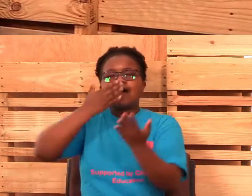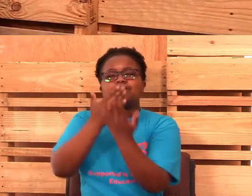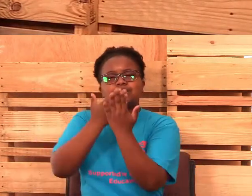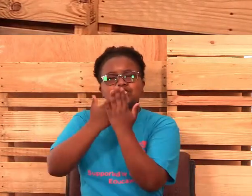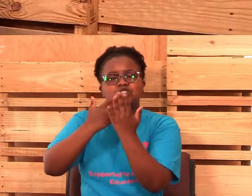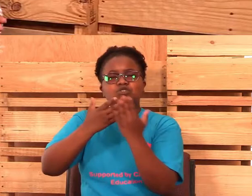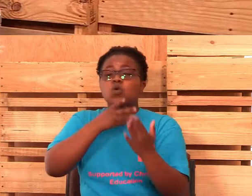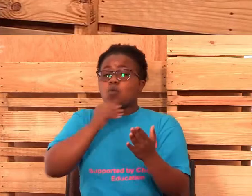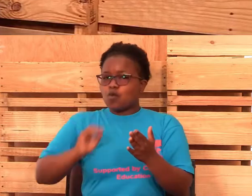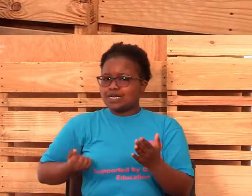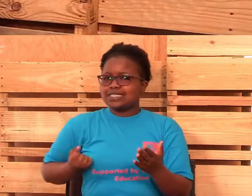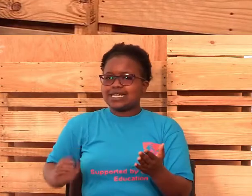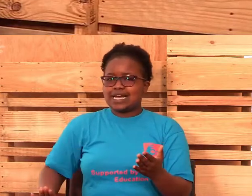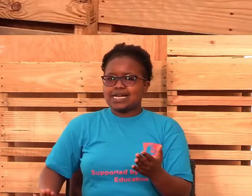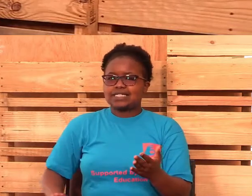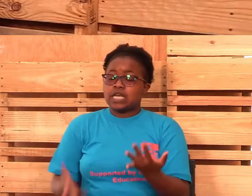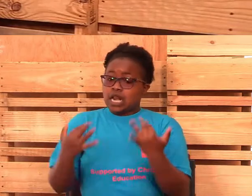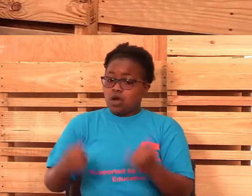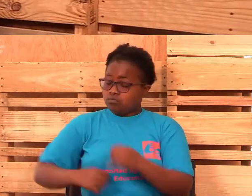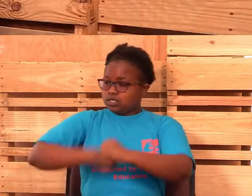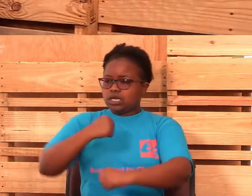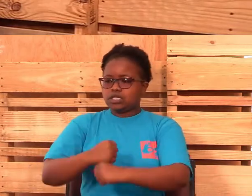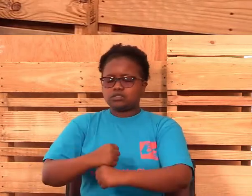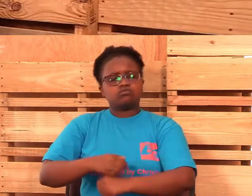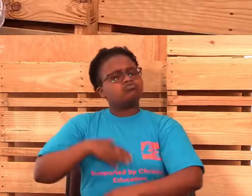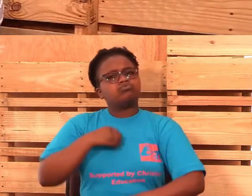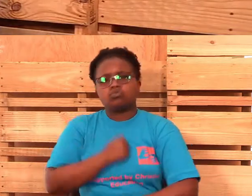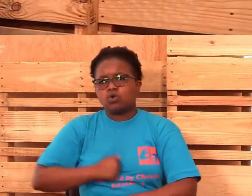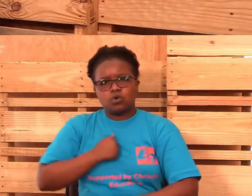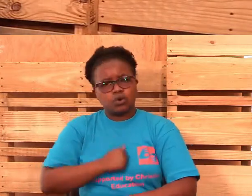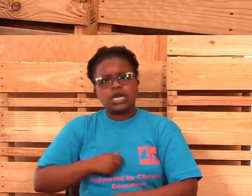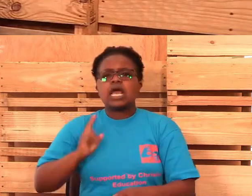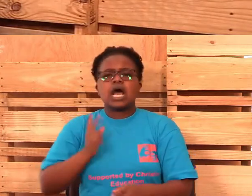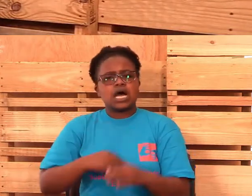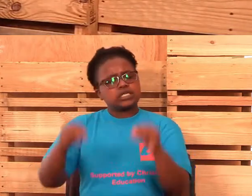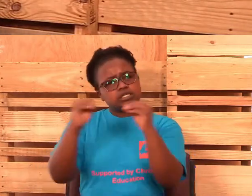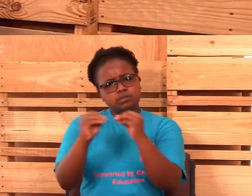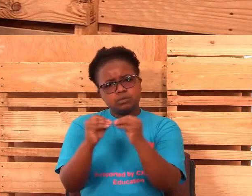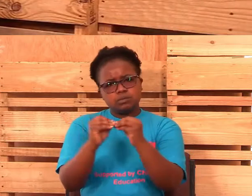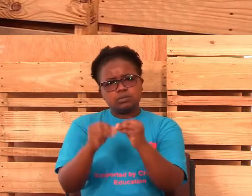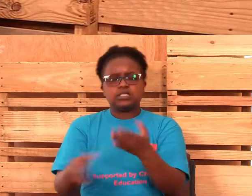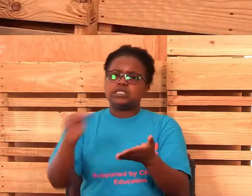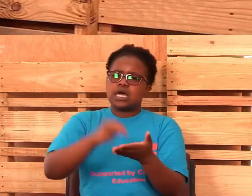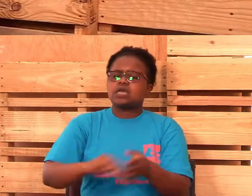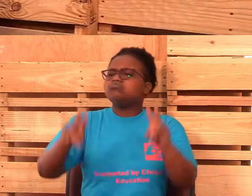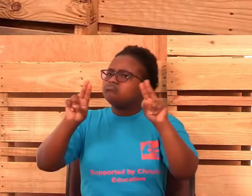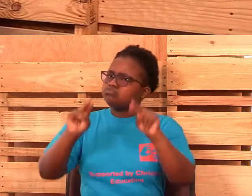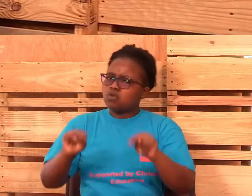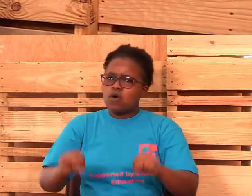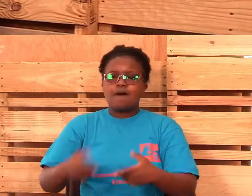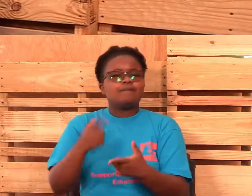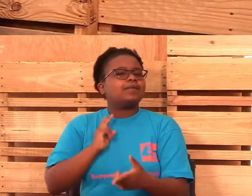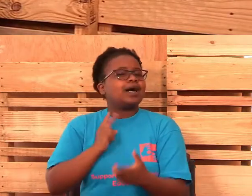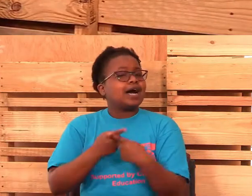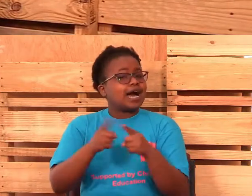whole of this year, almost the whole of year, we've not been together. We've only been meeting virtually, but we really appreciate all